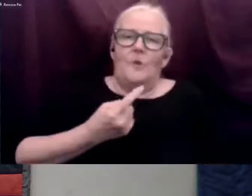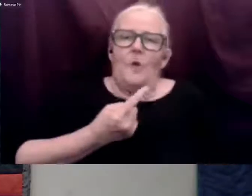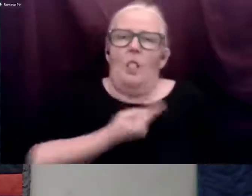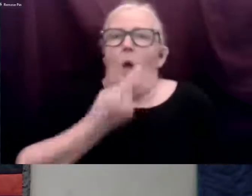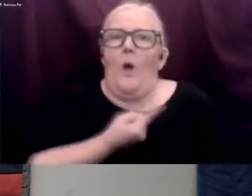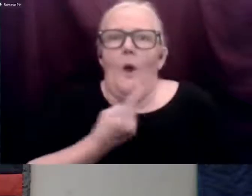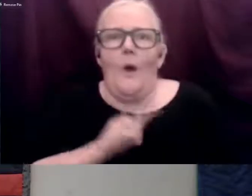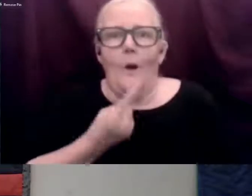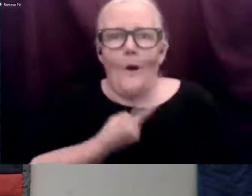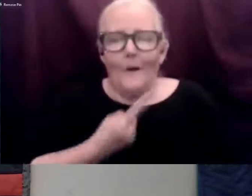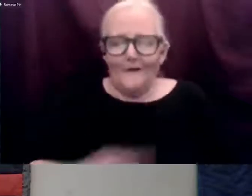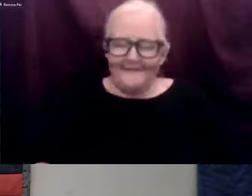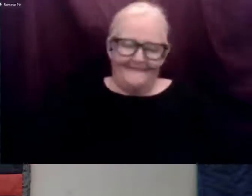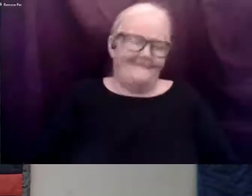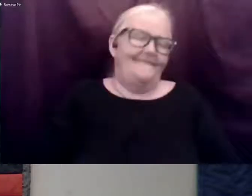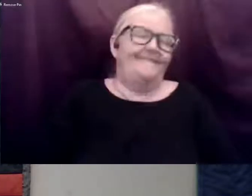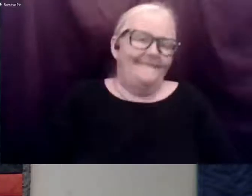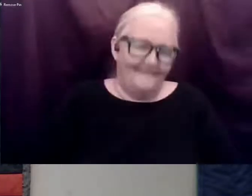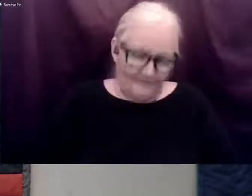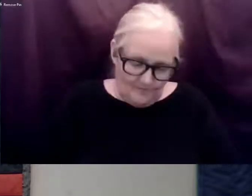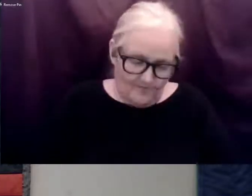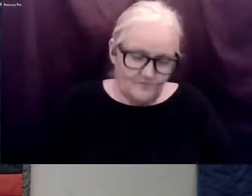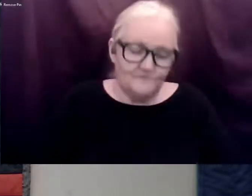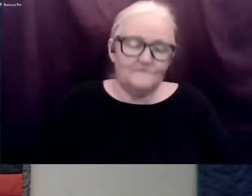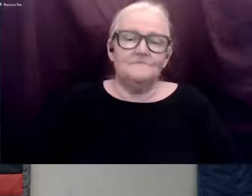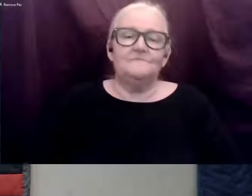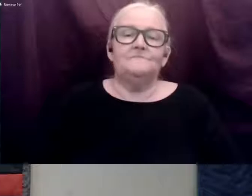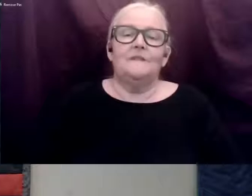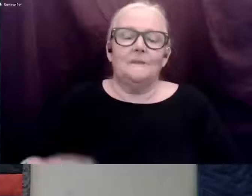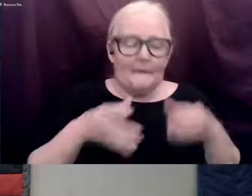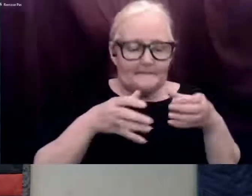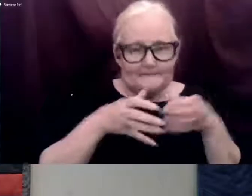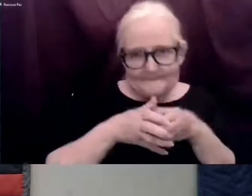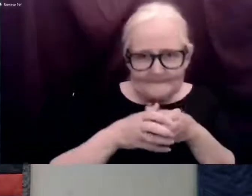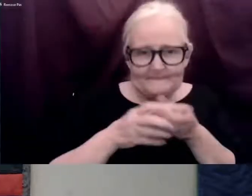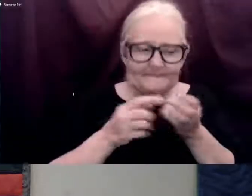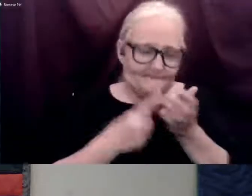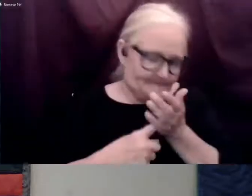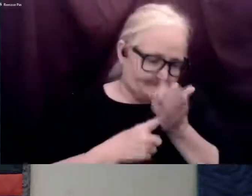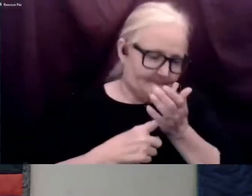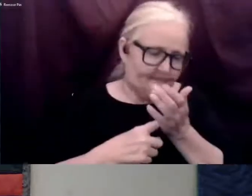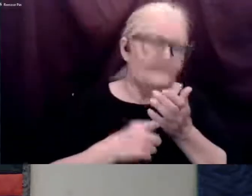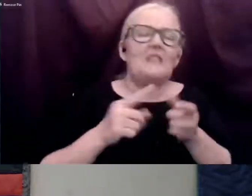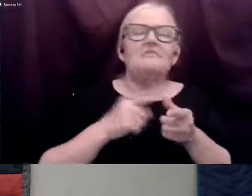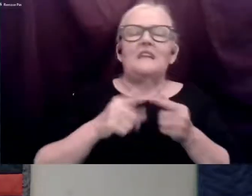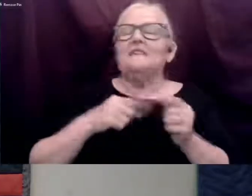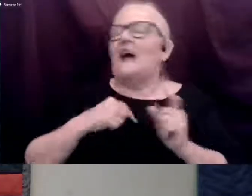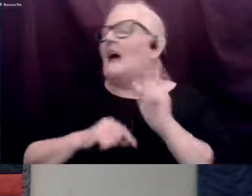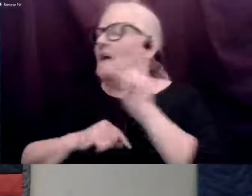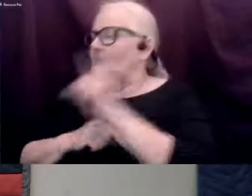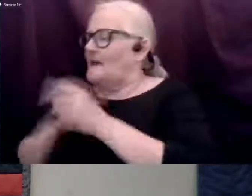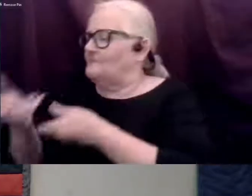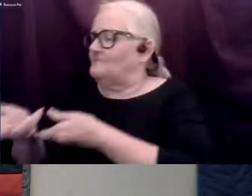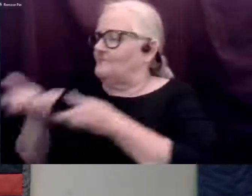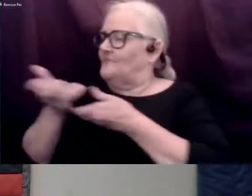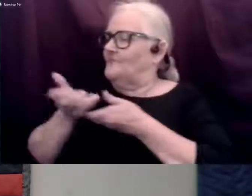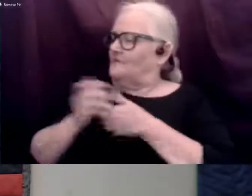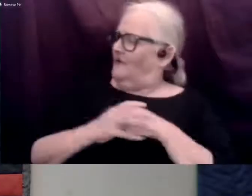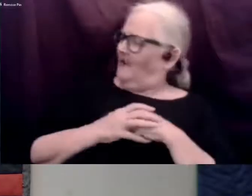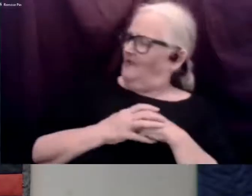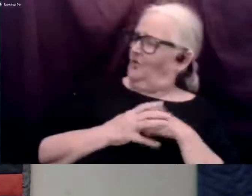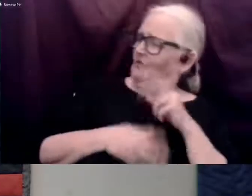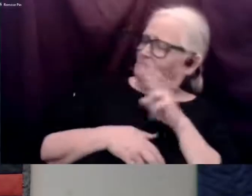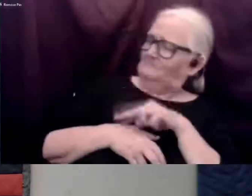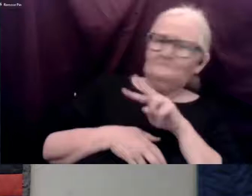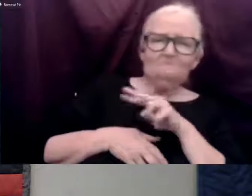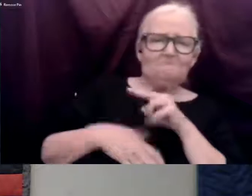Once my small group was done, I went to relieve Kristin only to find out he was doing just fine. In fact, the